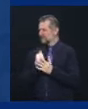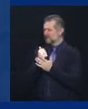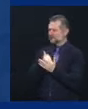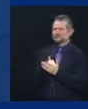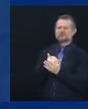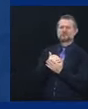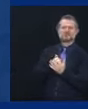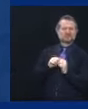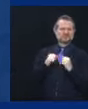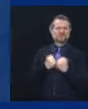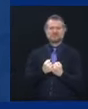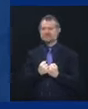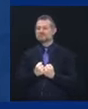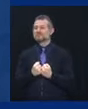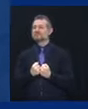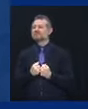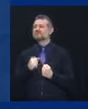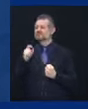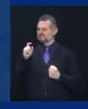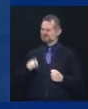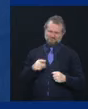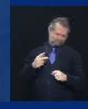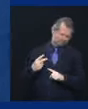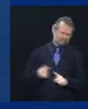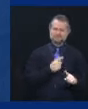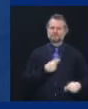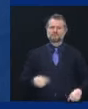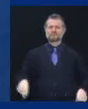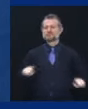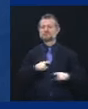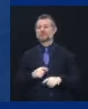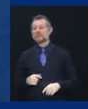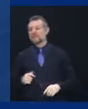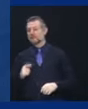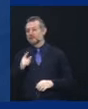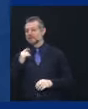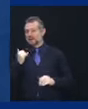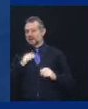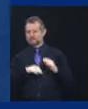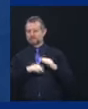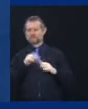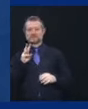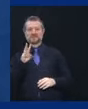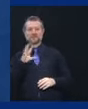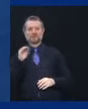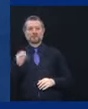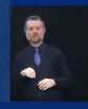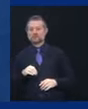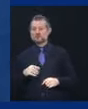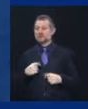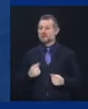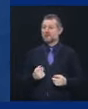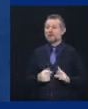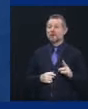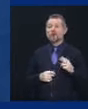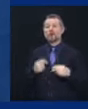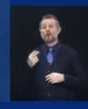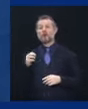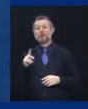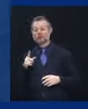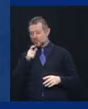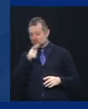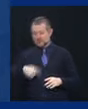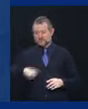That's better. It's not great. Herd immunity was supposed to be 70 to 90%. I would have liked to see the healthcare workers leading